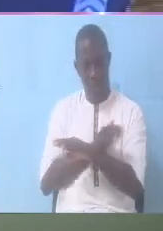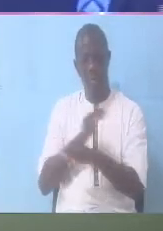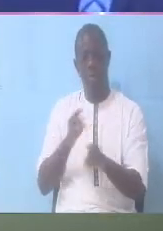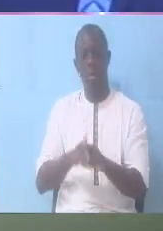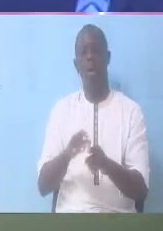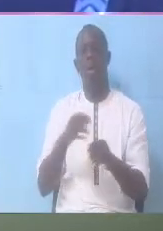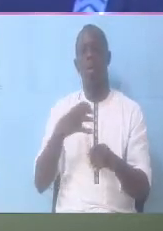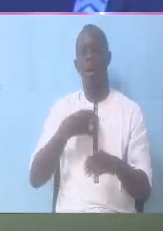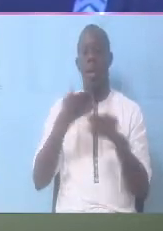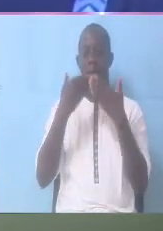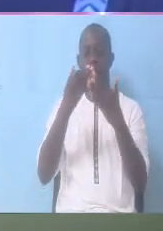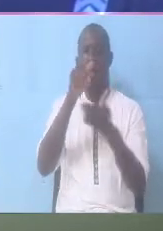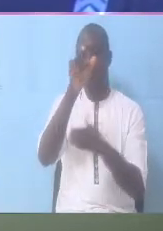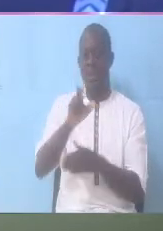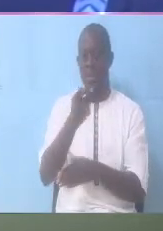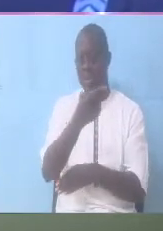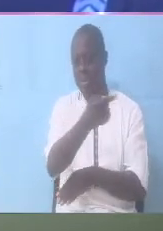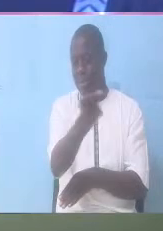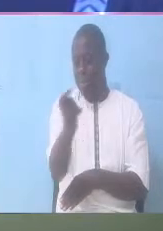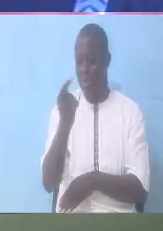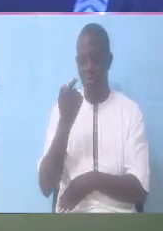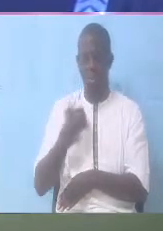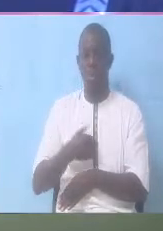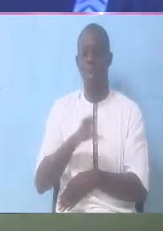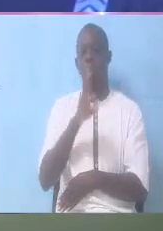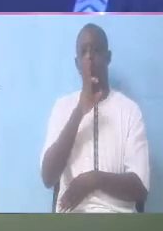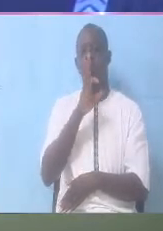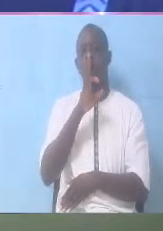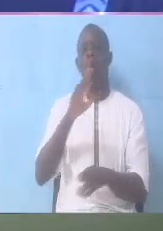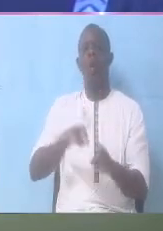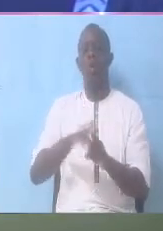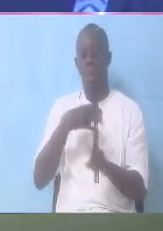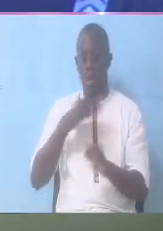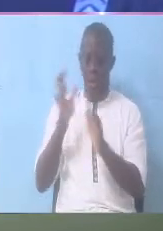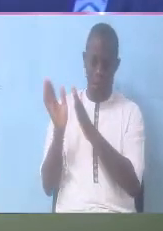by telling him that these people were mercenaries.